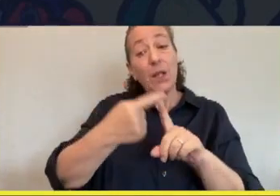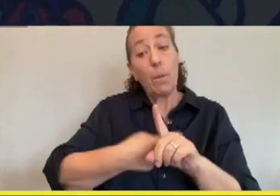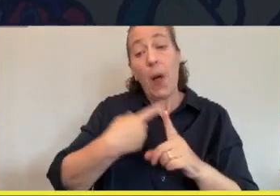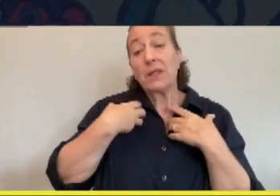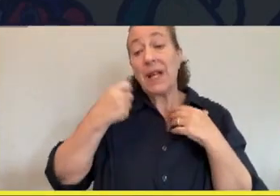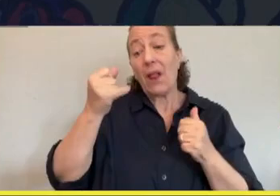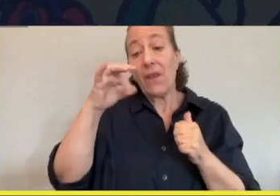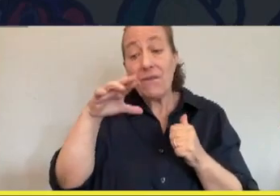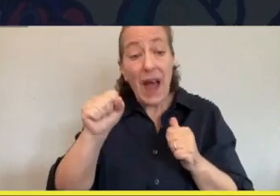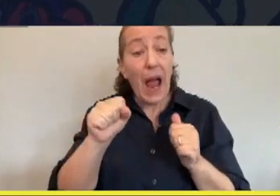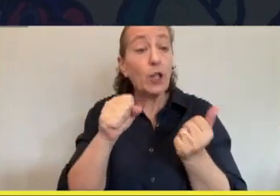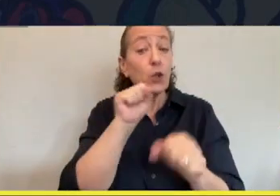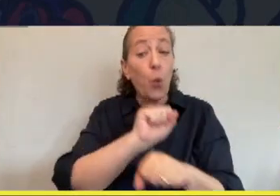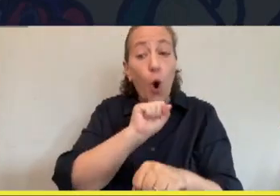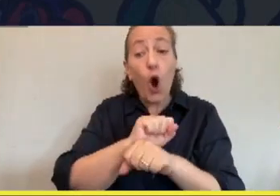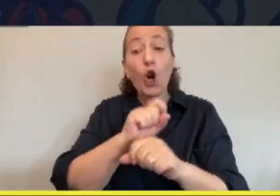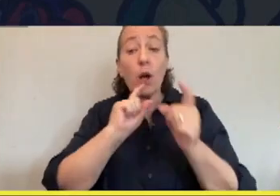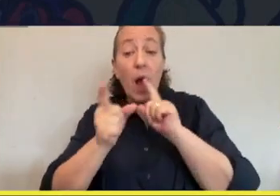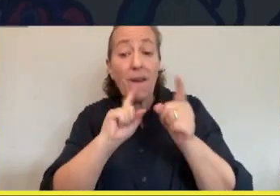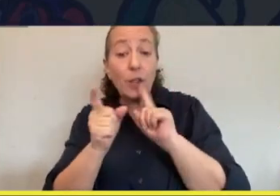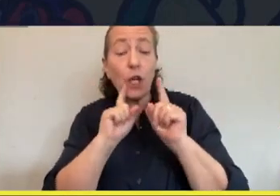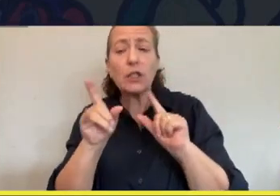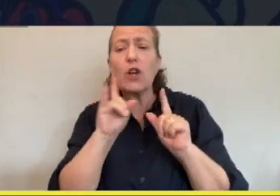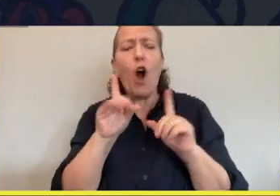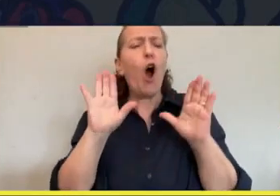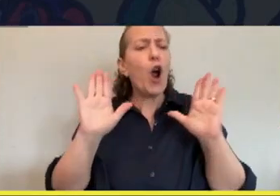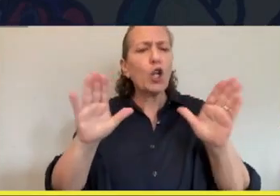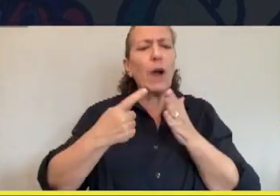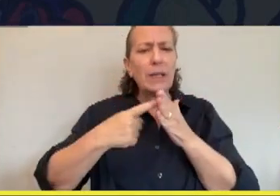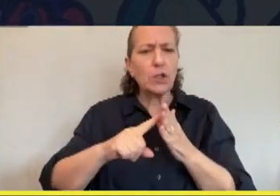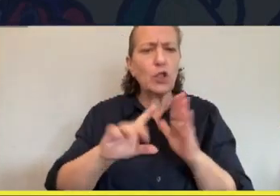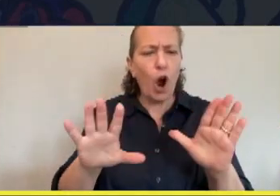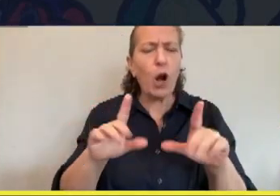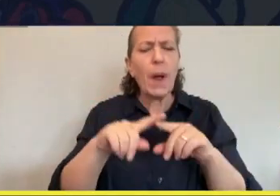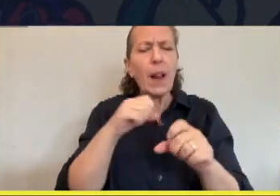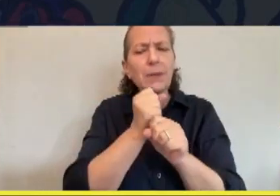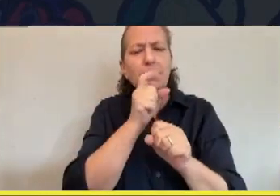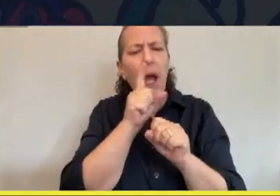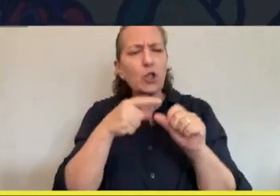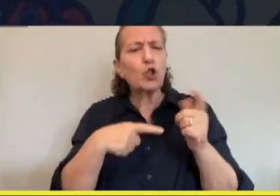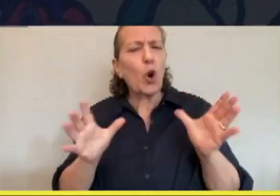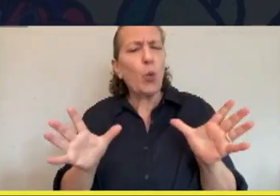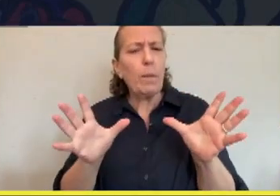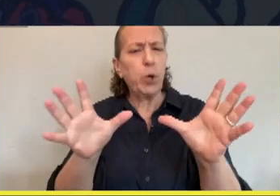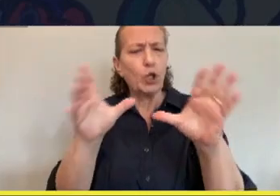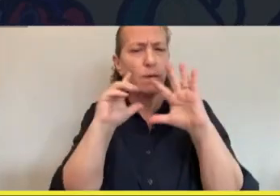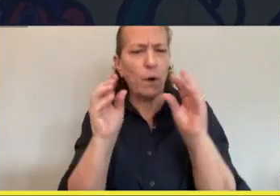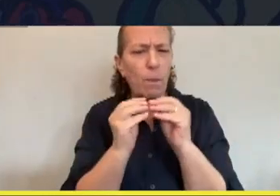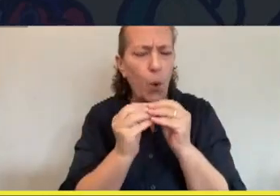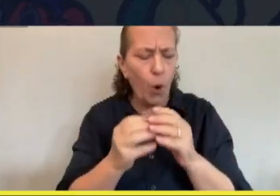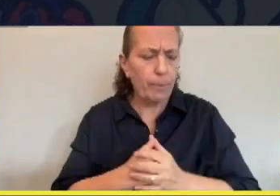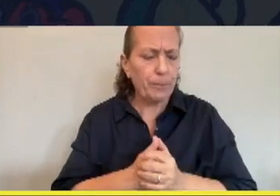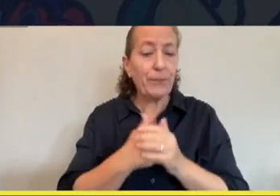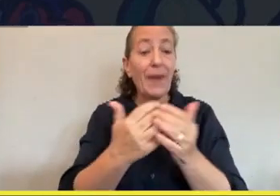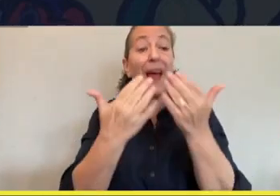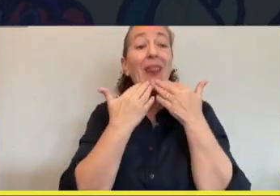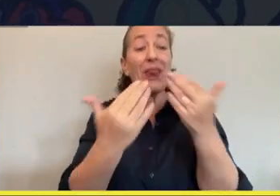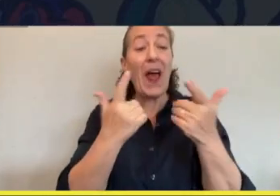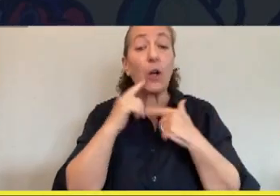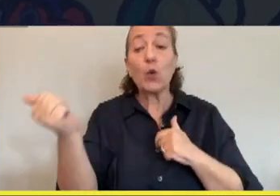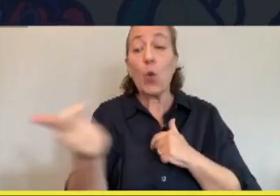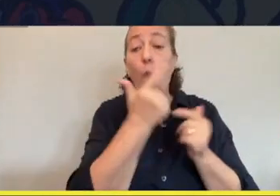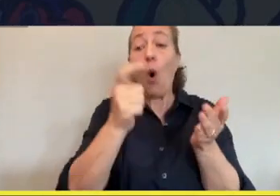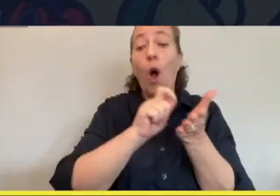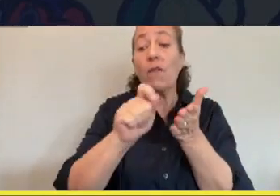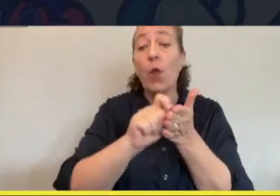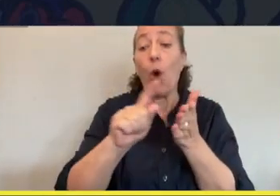conversations that will take place today are a great start. Let's just make sure we keep pushing for more. Thank you to all of the authors who've contributed to